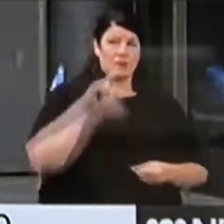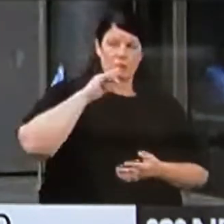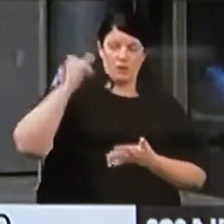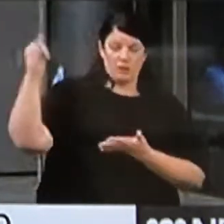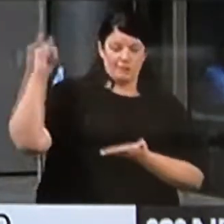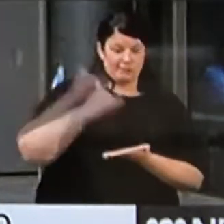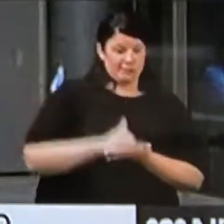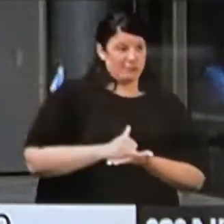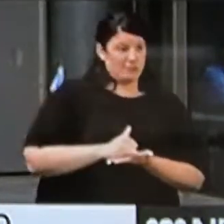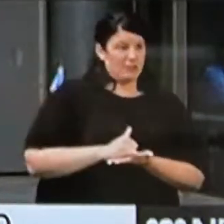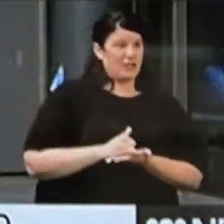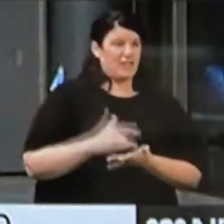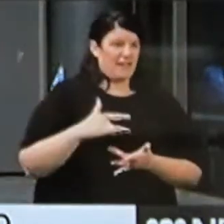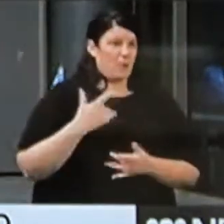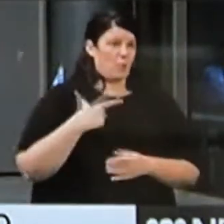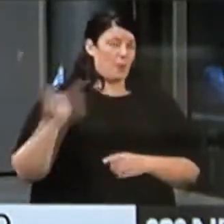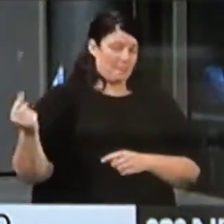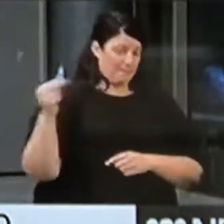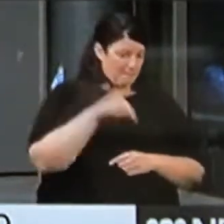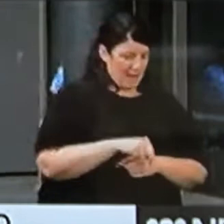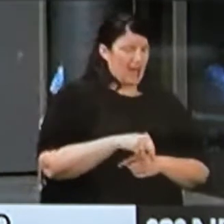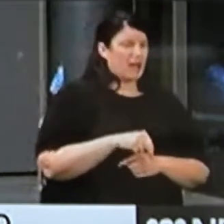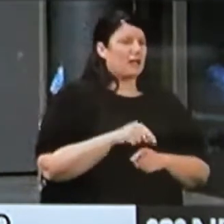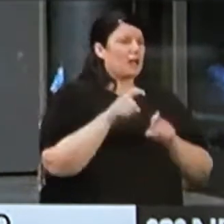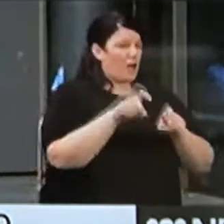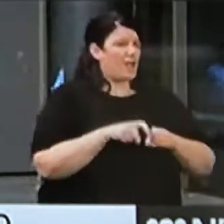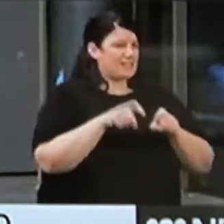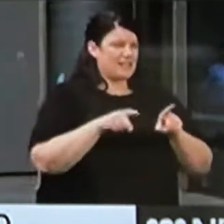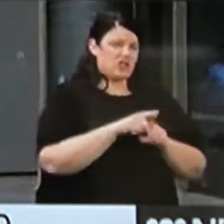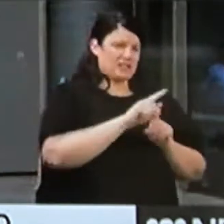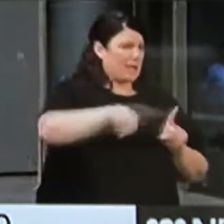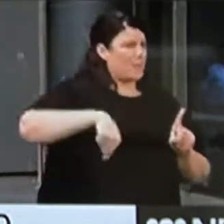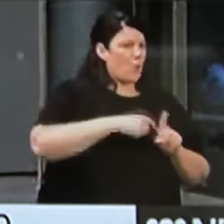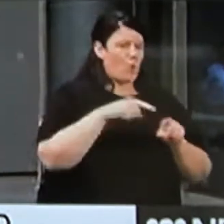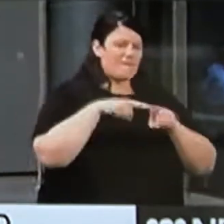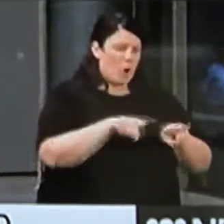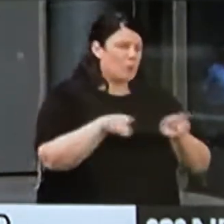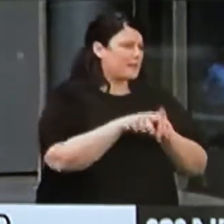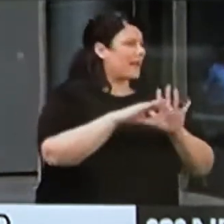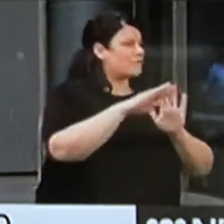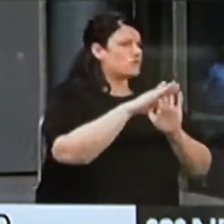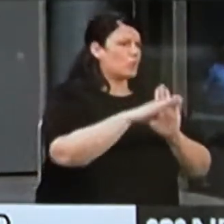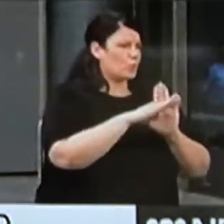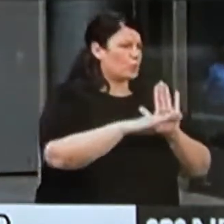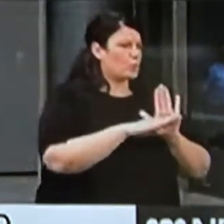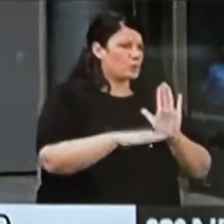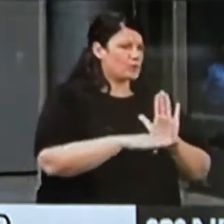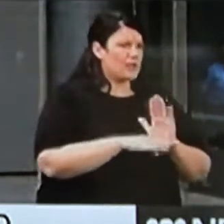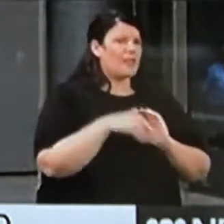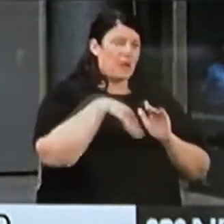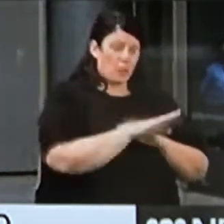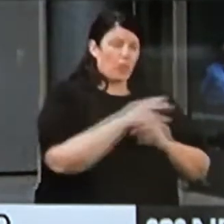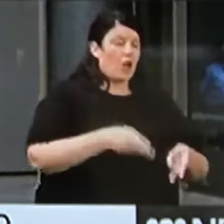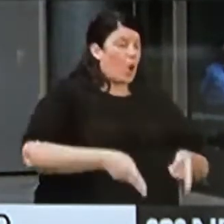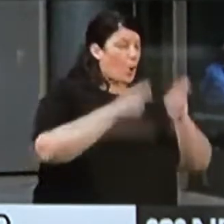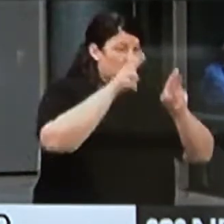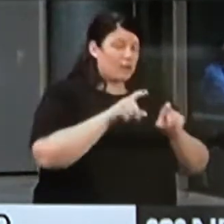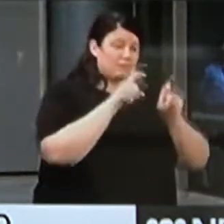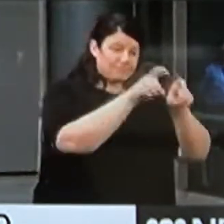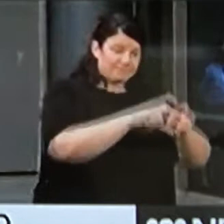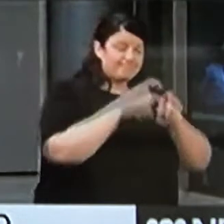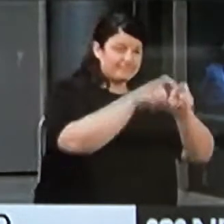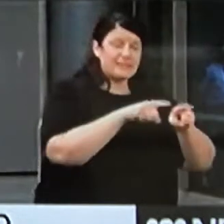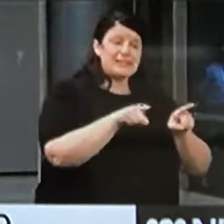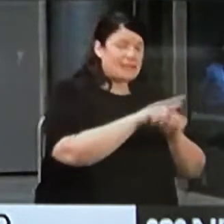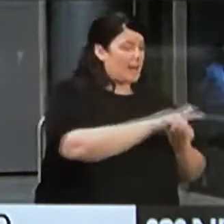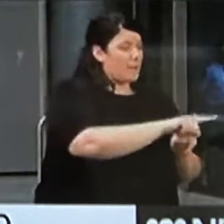they feel like they should come back into isolation like everyone else. So they'll come to Sydney, they'll go into a hotel room, and they'll